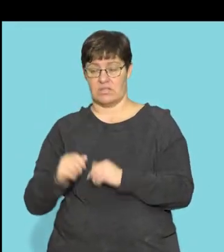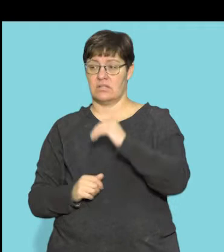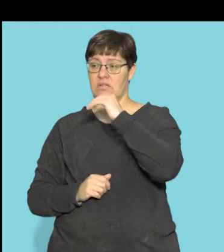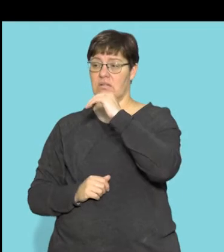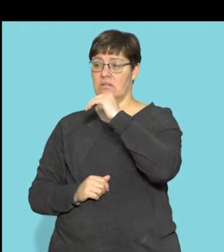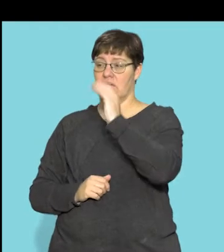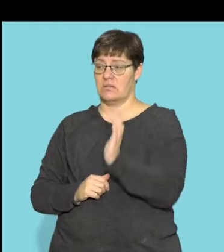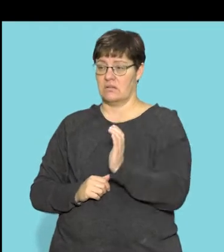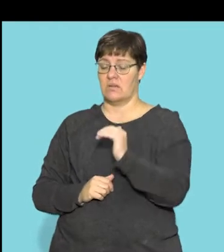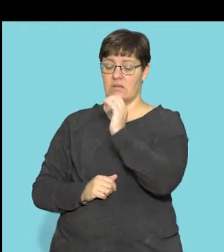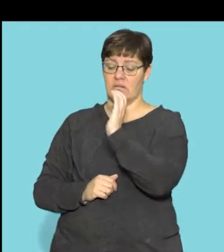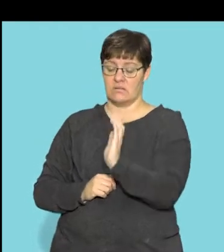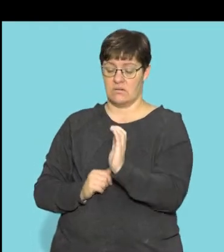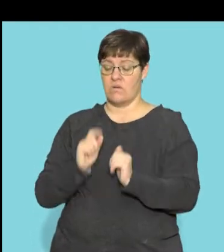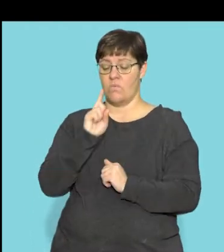plus